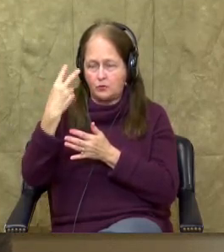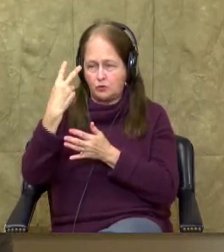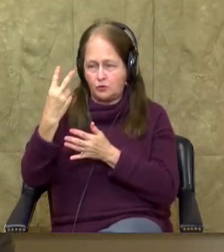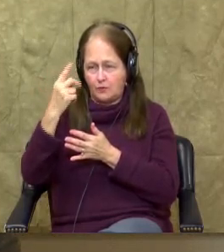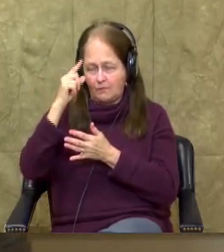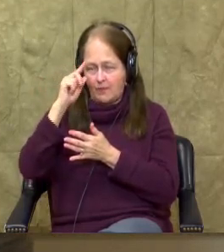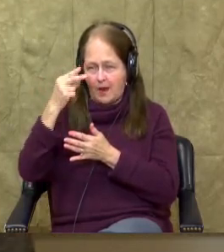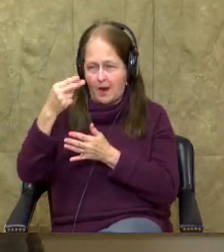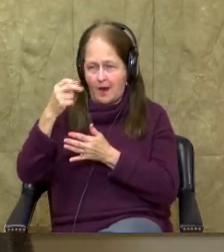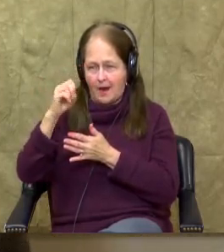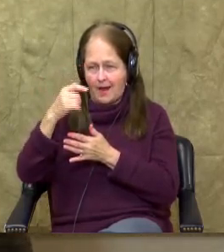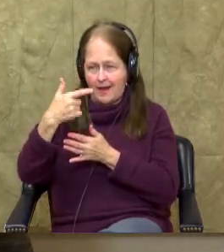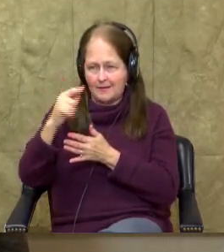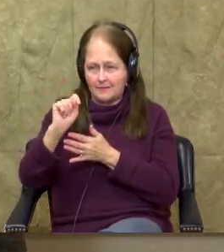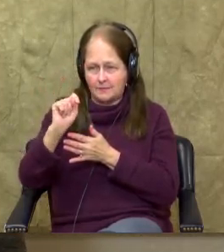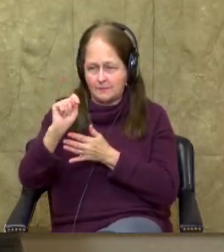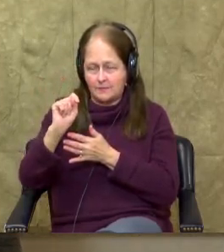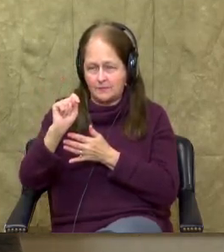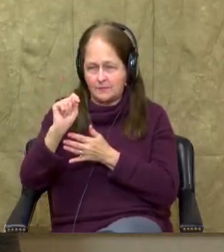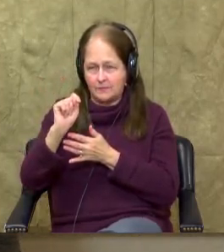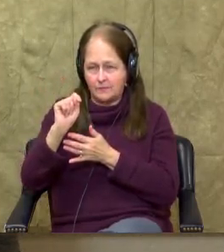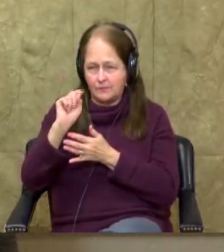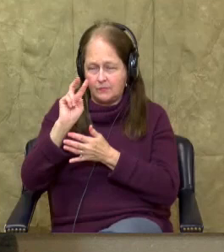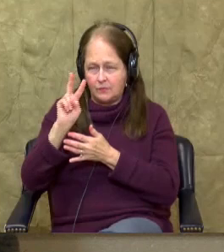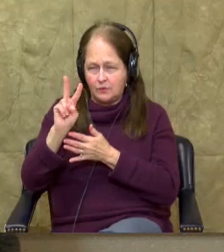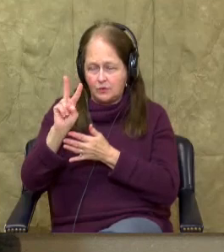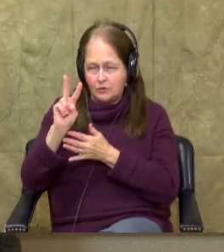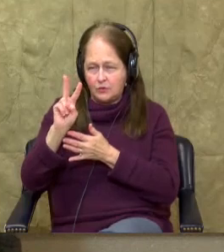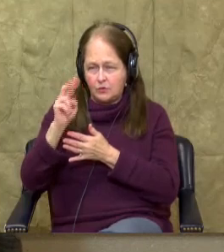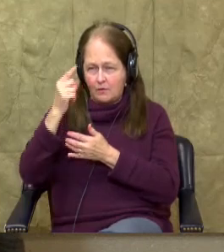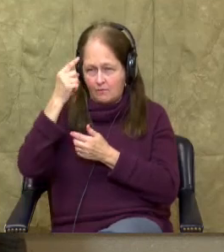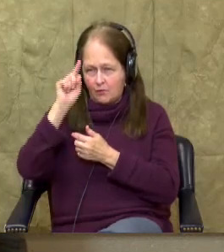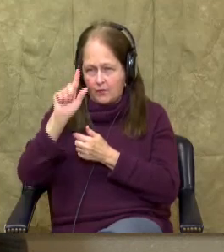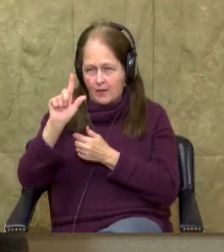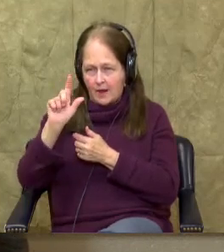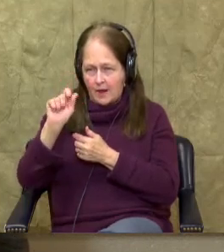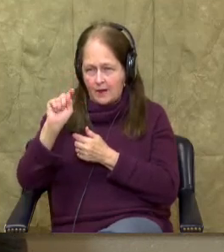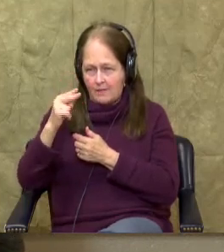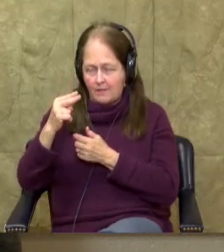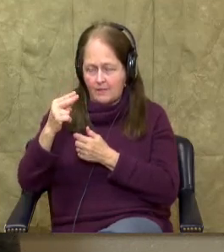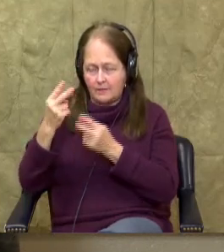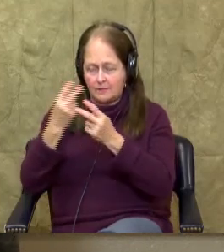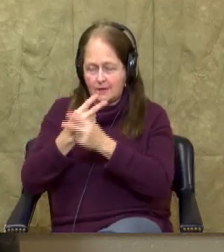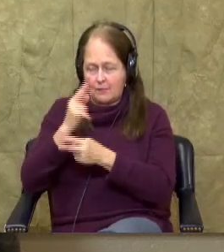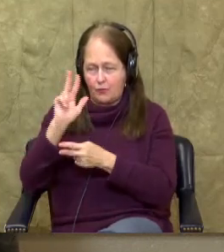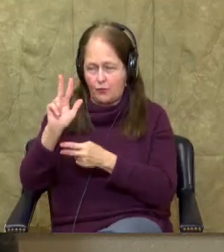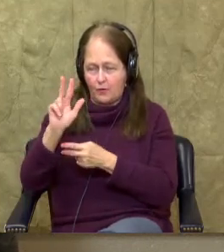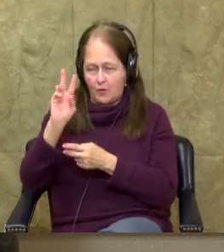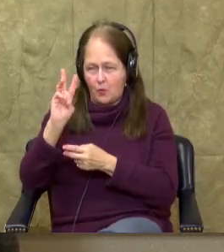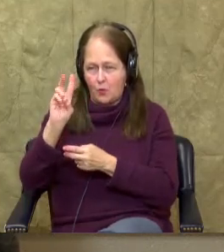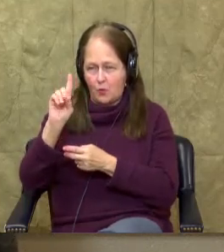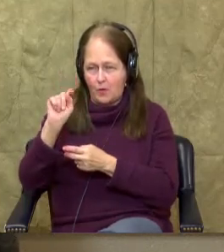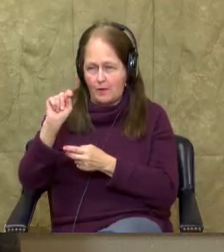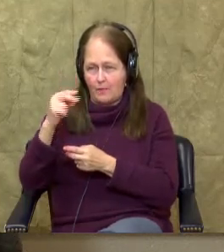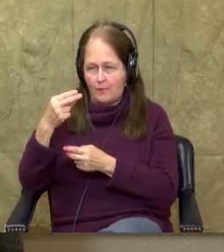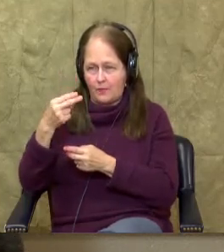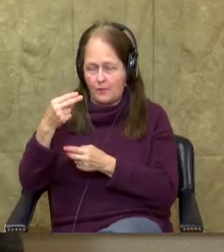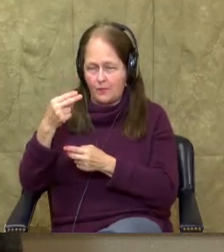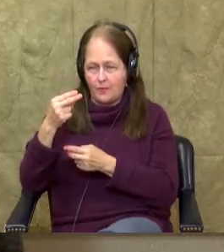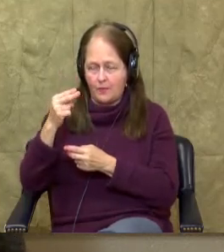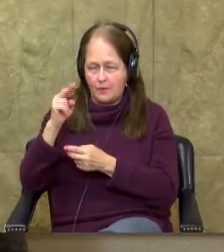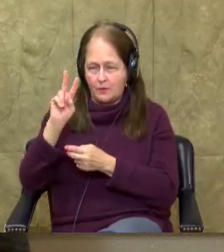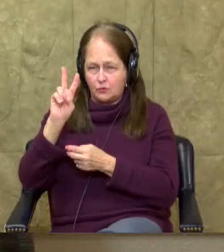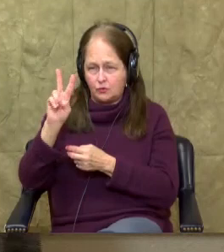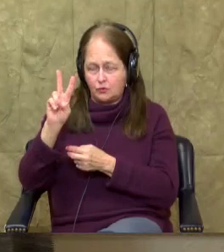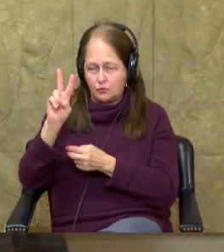height. So we have 2 for the length times 3 for the width times 2